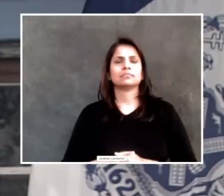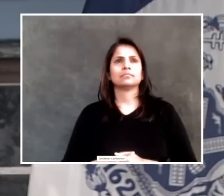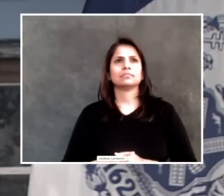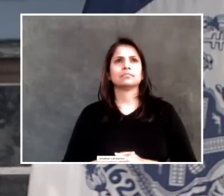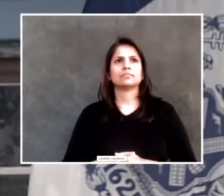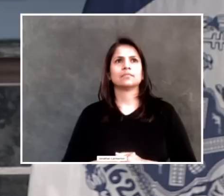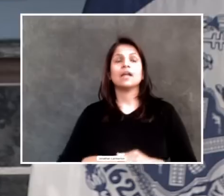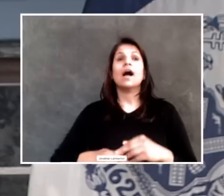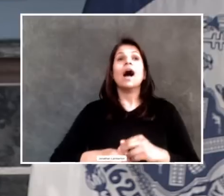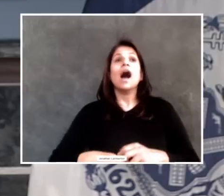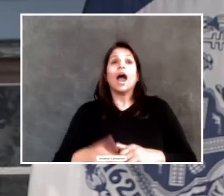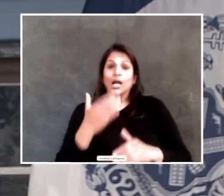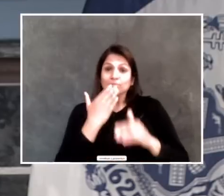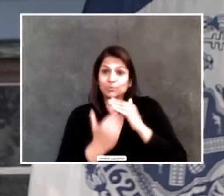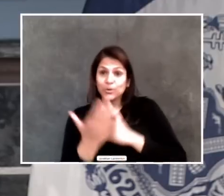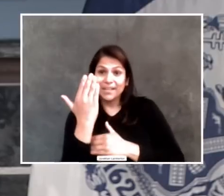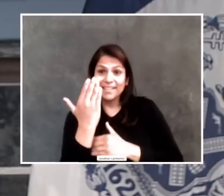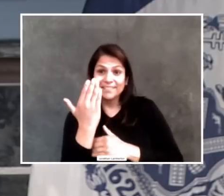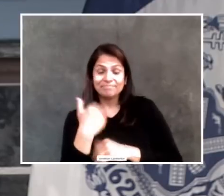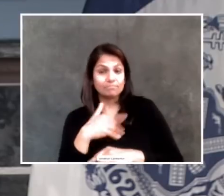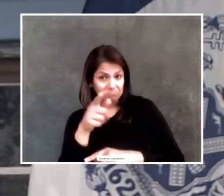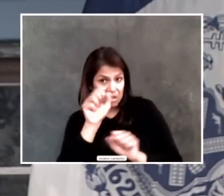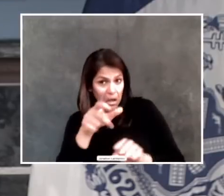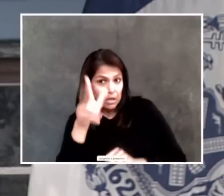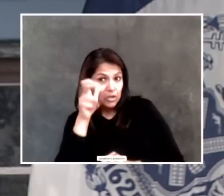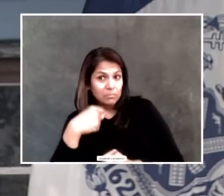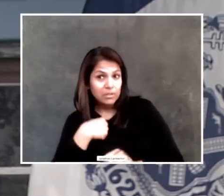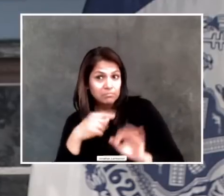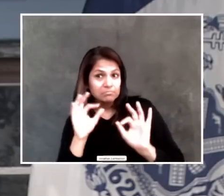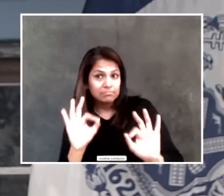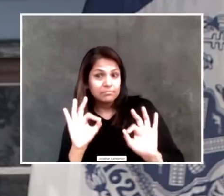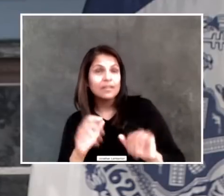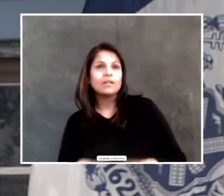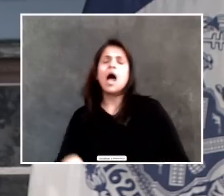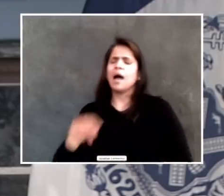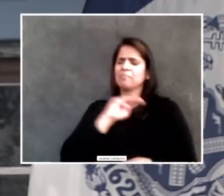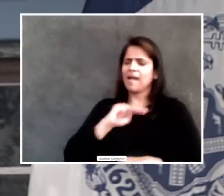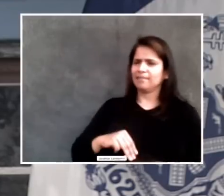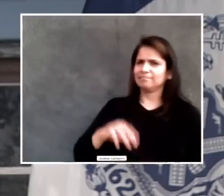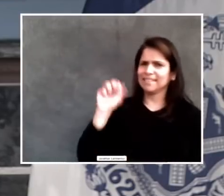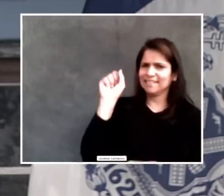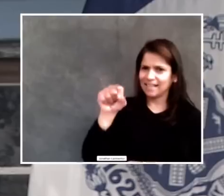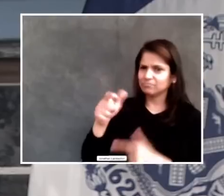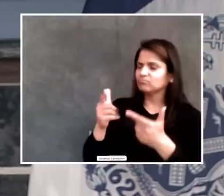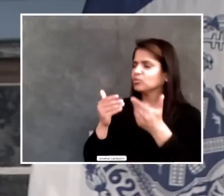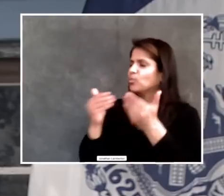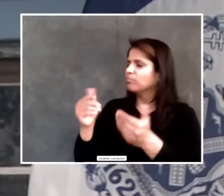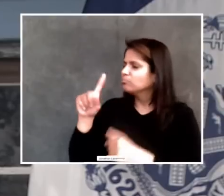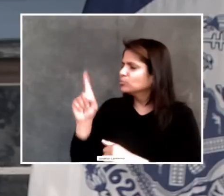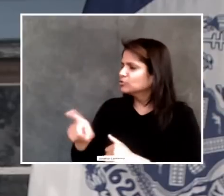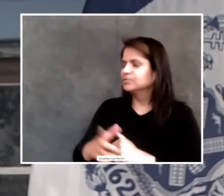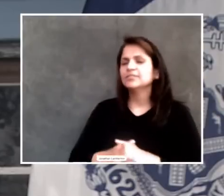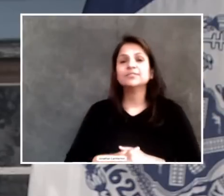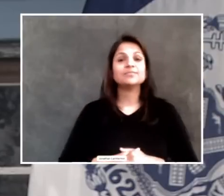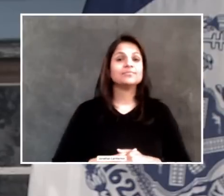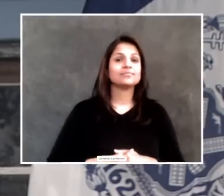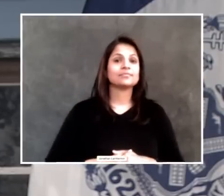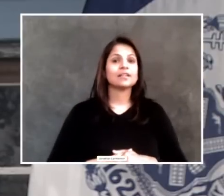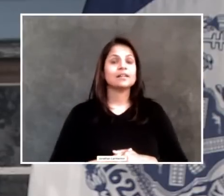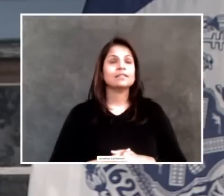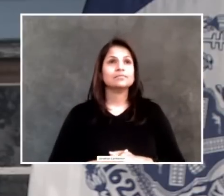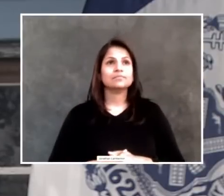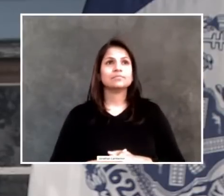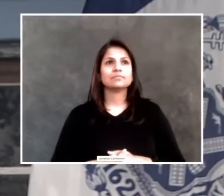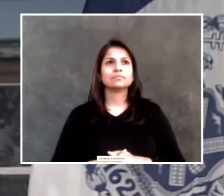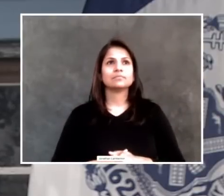you hear me? Yes, how you doing? Fine, thank you. Good morning, Mayor. I have questions about the data that was released yesterday. Oh,